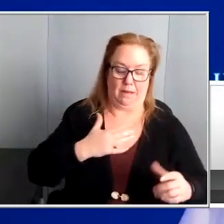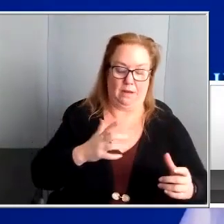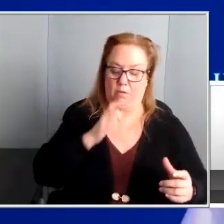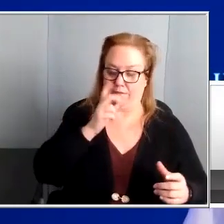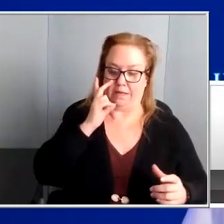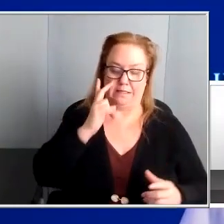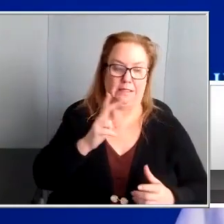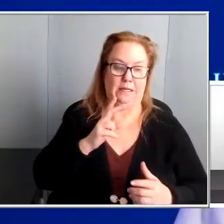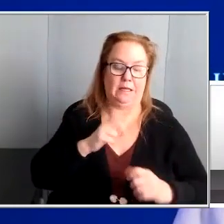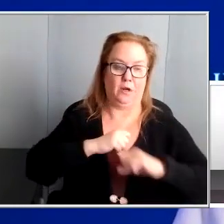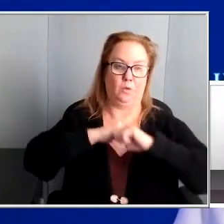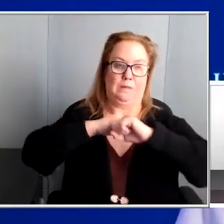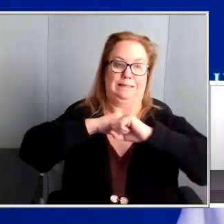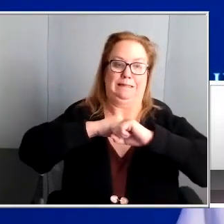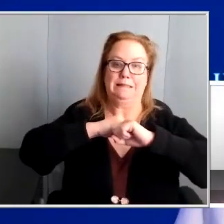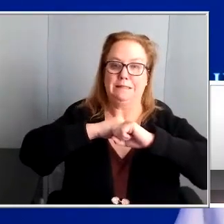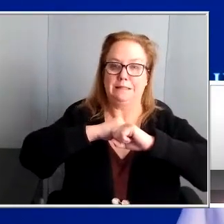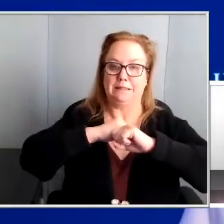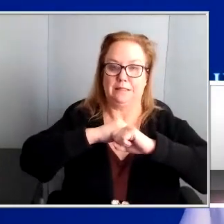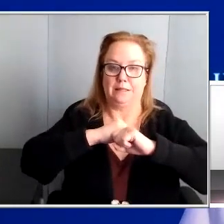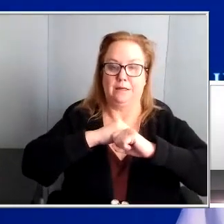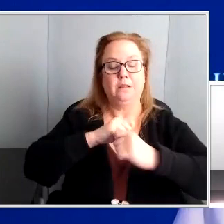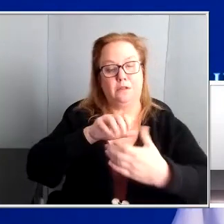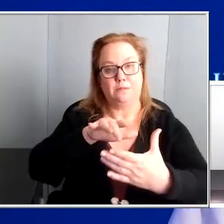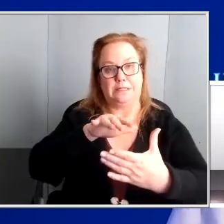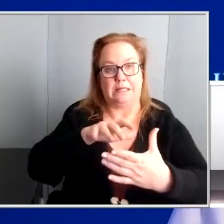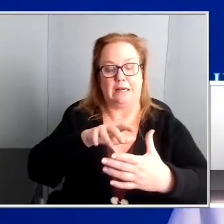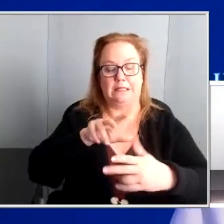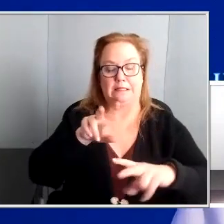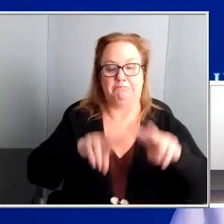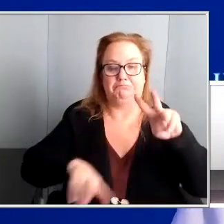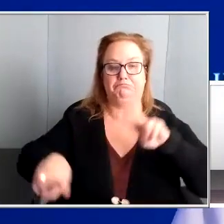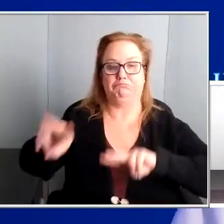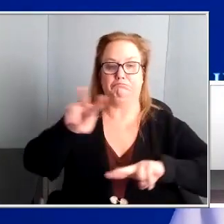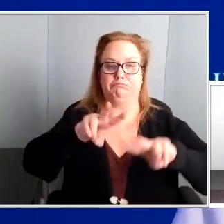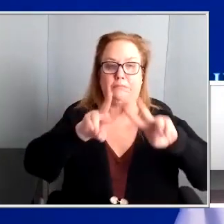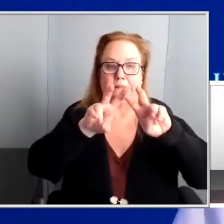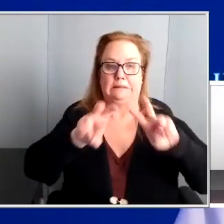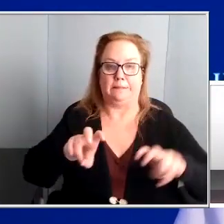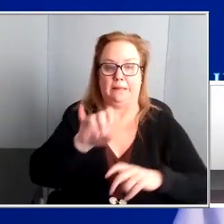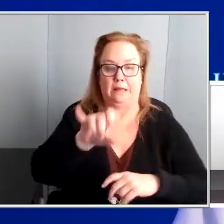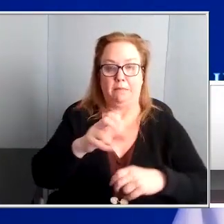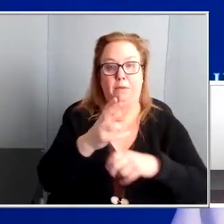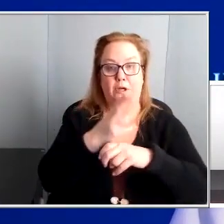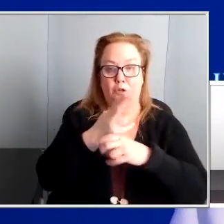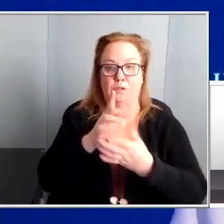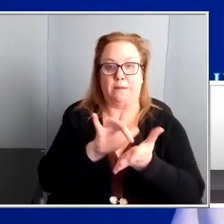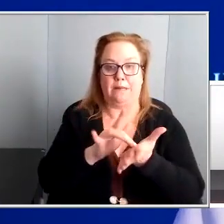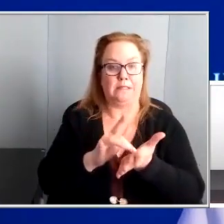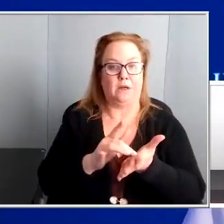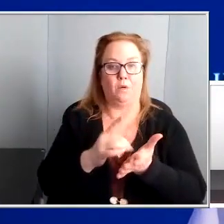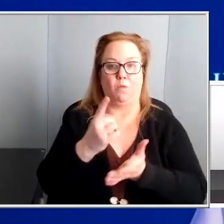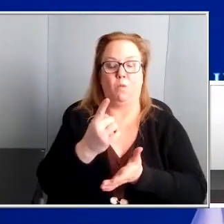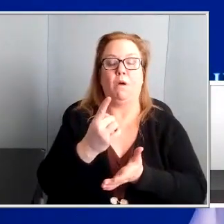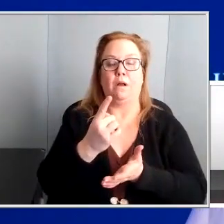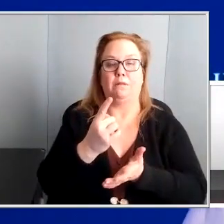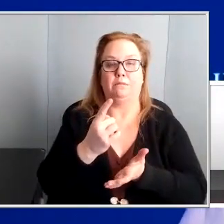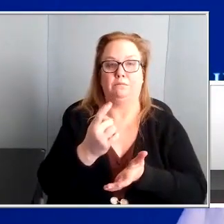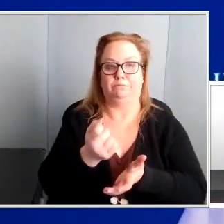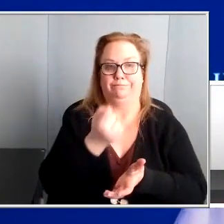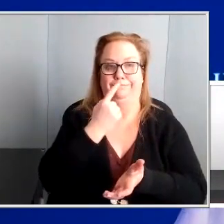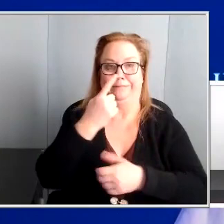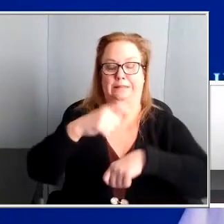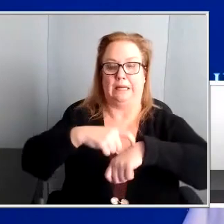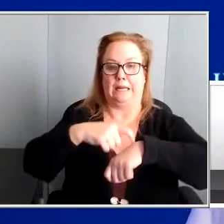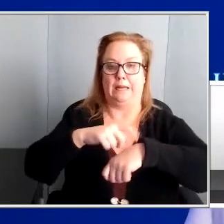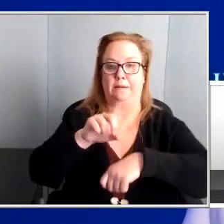clinical resistance out there. Obviously, there have been studies looking at that, but we can still use the drug. It's a single antiviral drug, which we can still use, which we